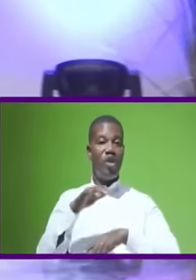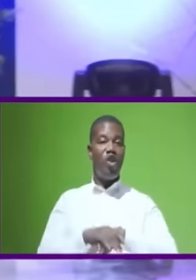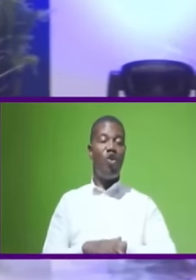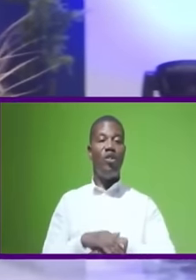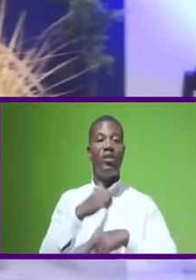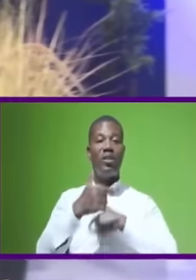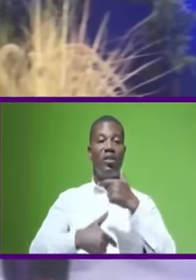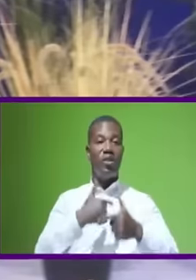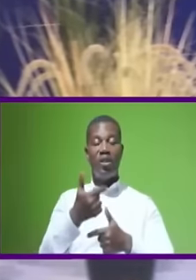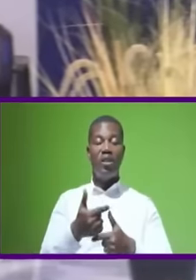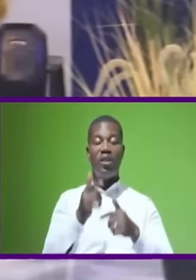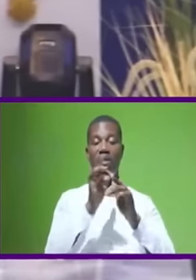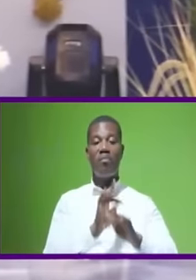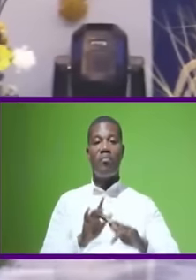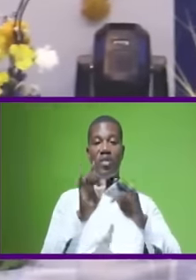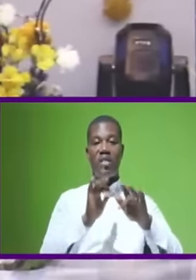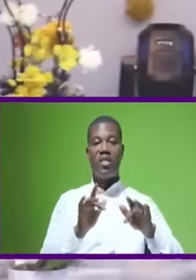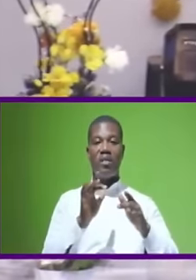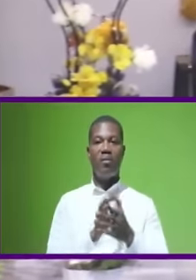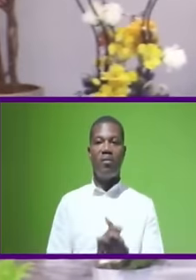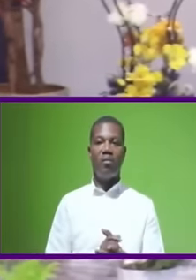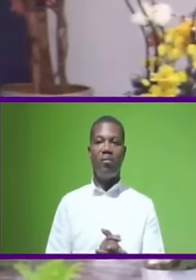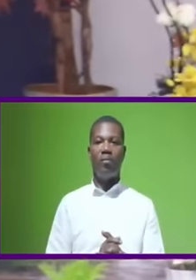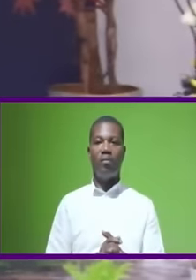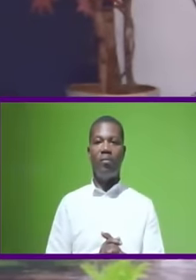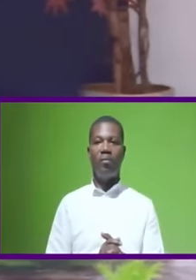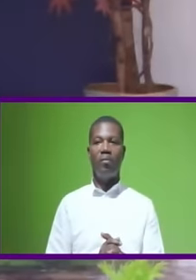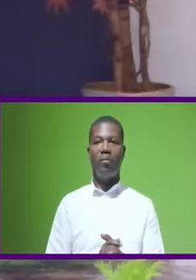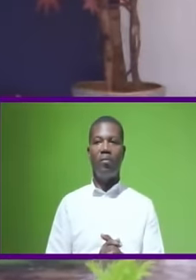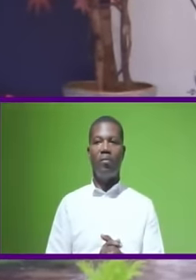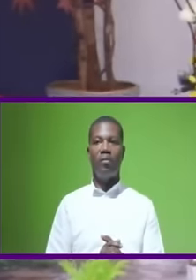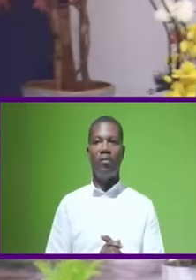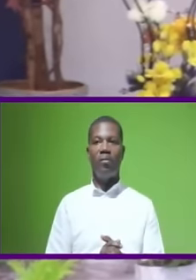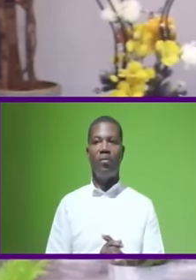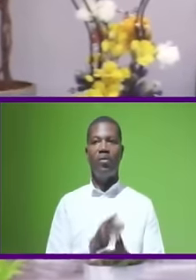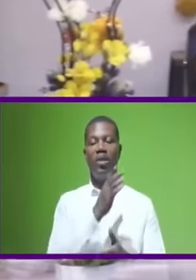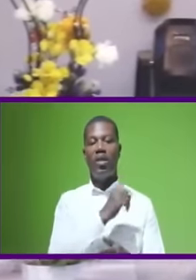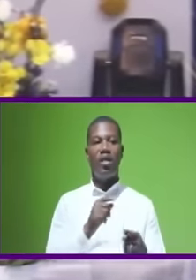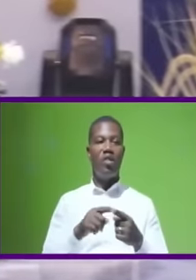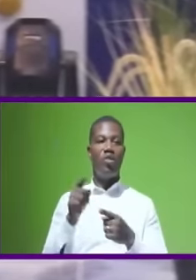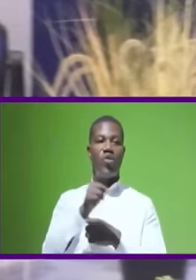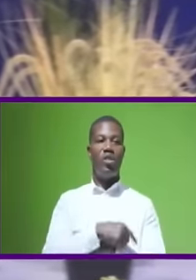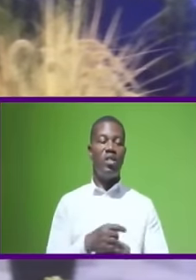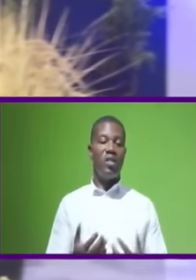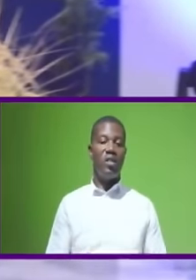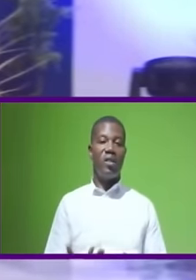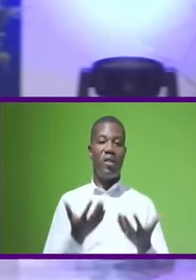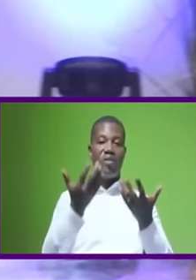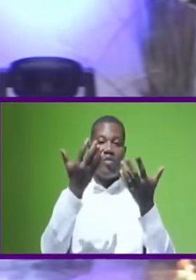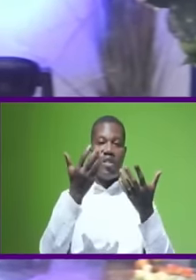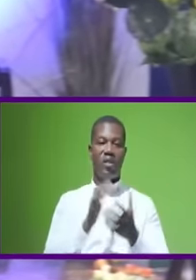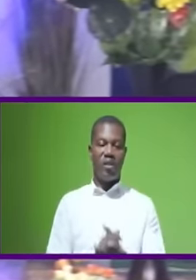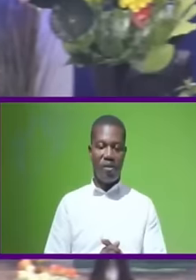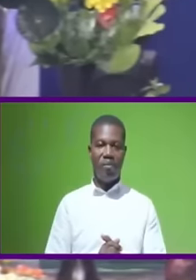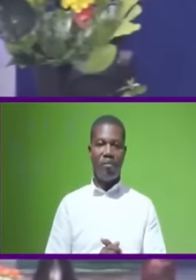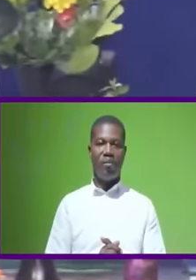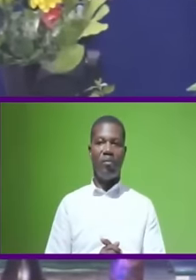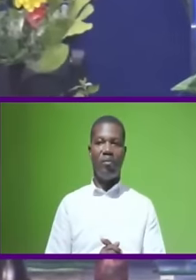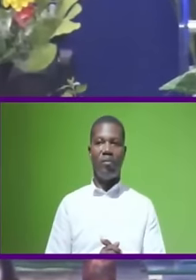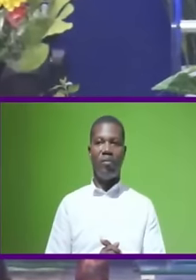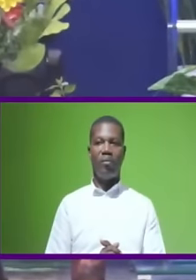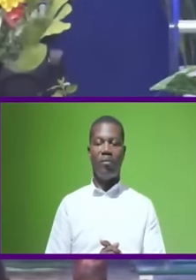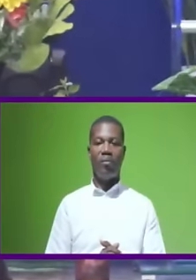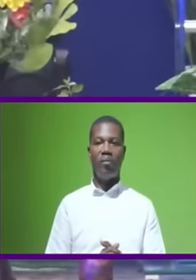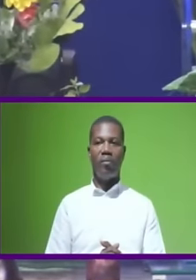so. So I stand upon the mercy of Atumunya miyahuno. And I use